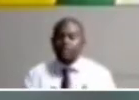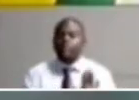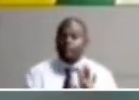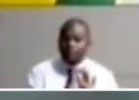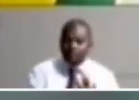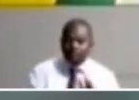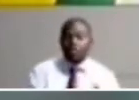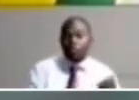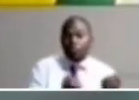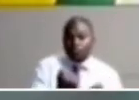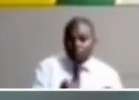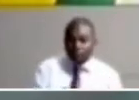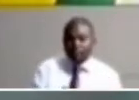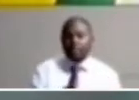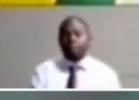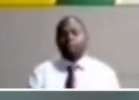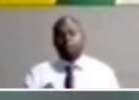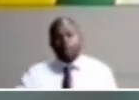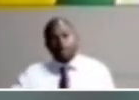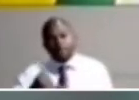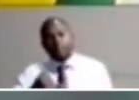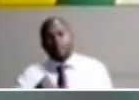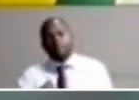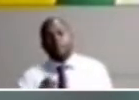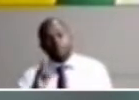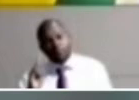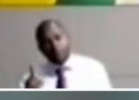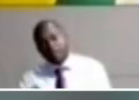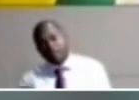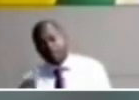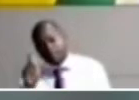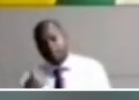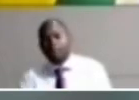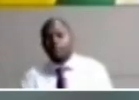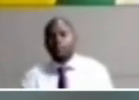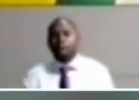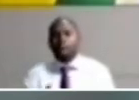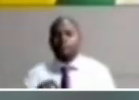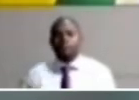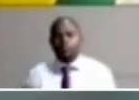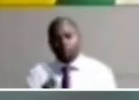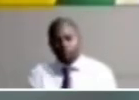i.e. driver, tandboy, plus one other.